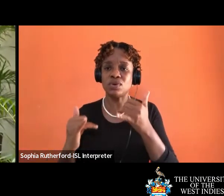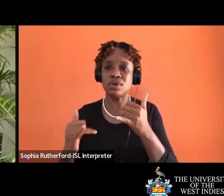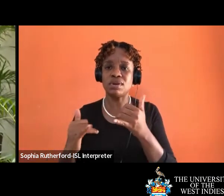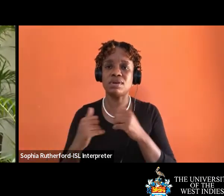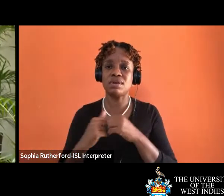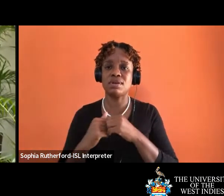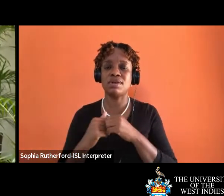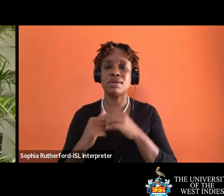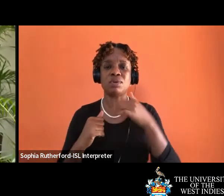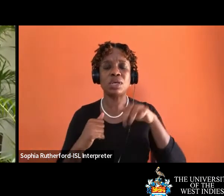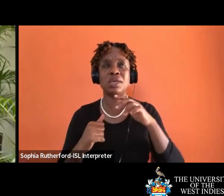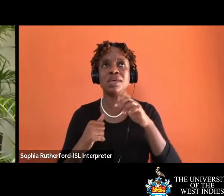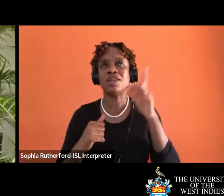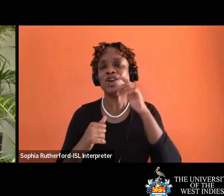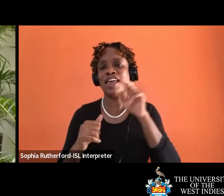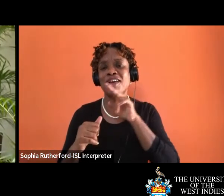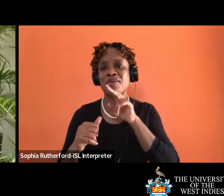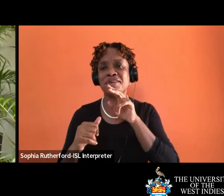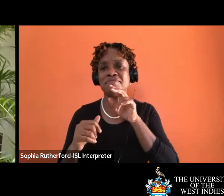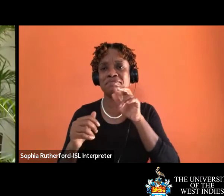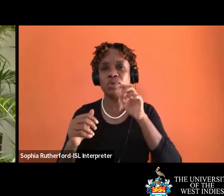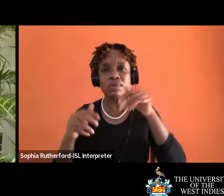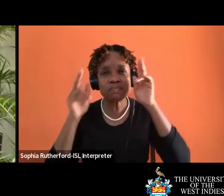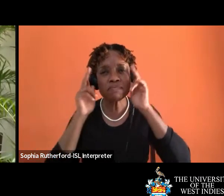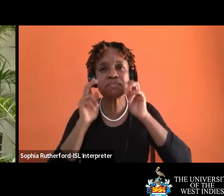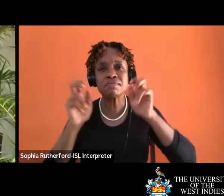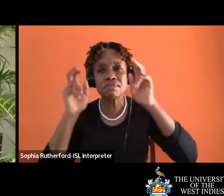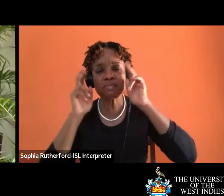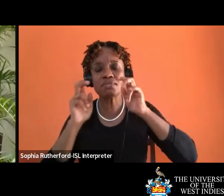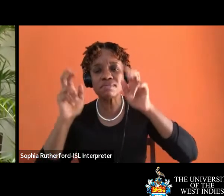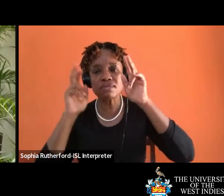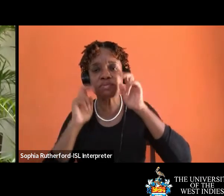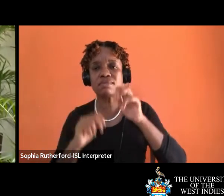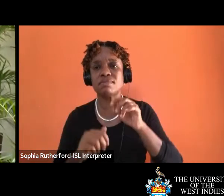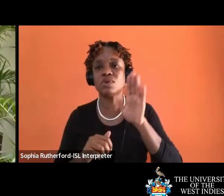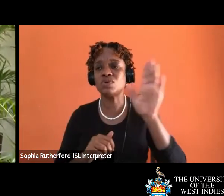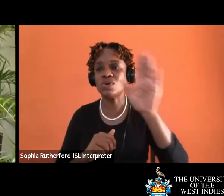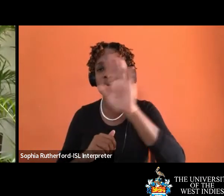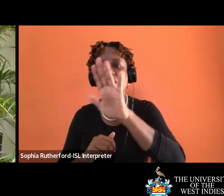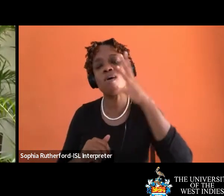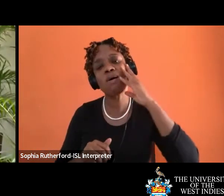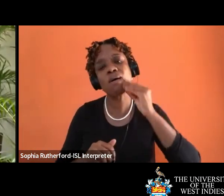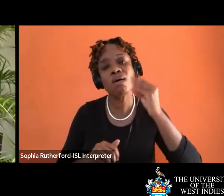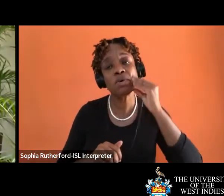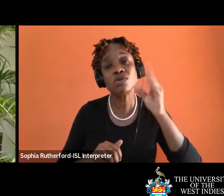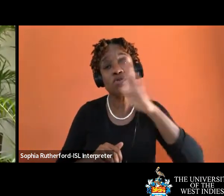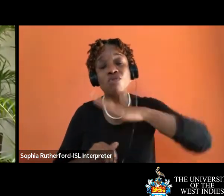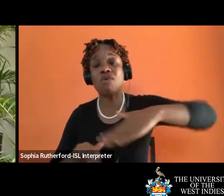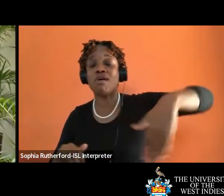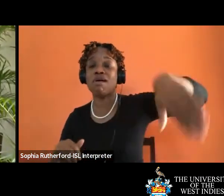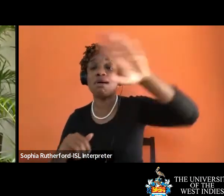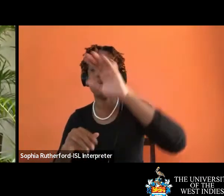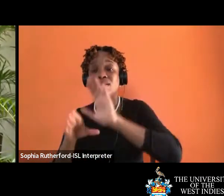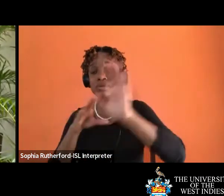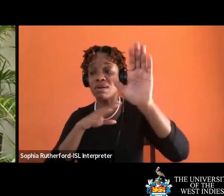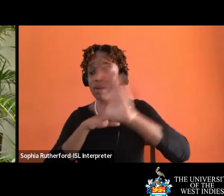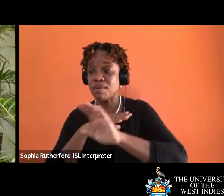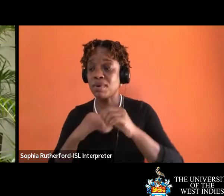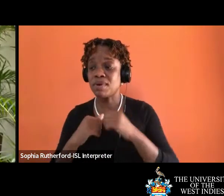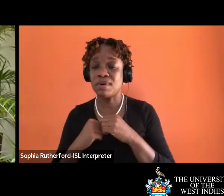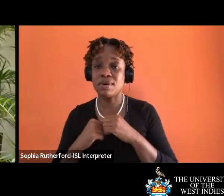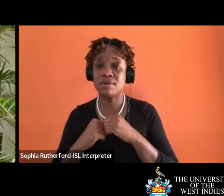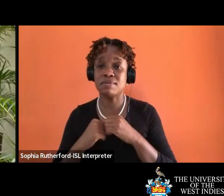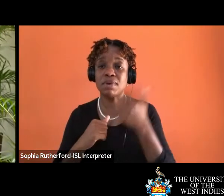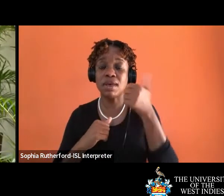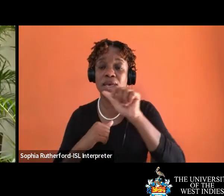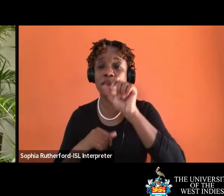ears and our eyes to hear the experience of our brothers and sisters across the region. Are there any